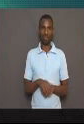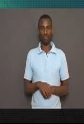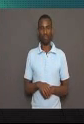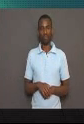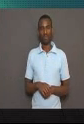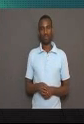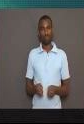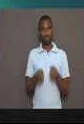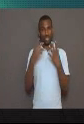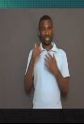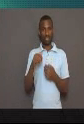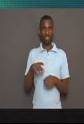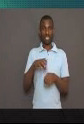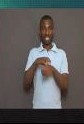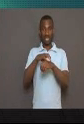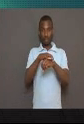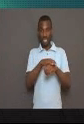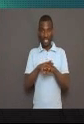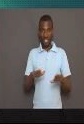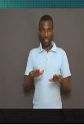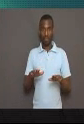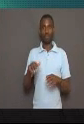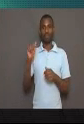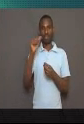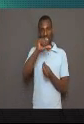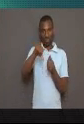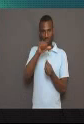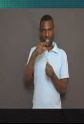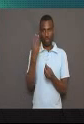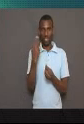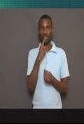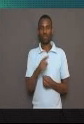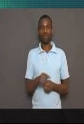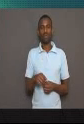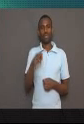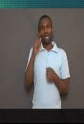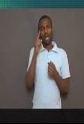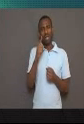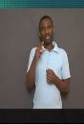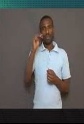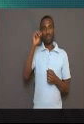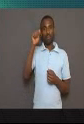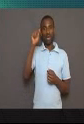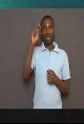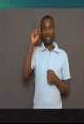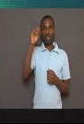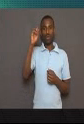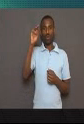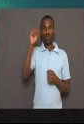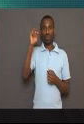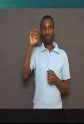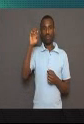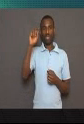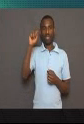atmosphere. In a manometer, one end of a U-tube